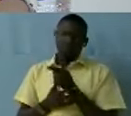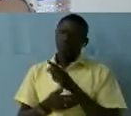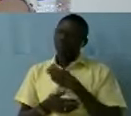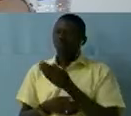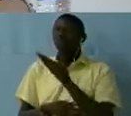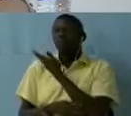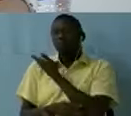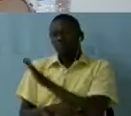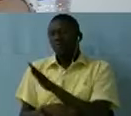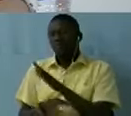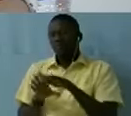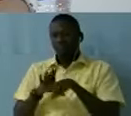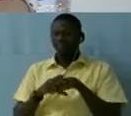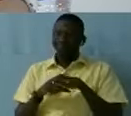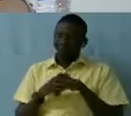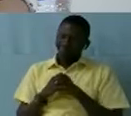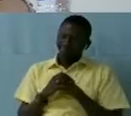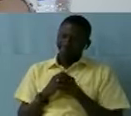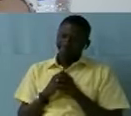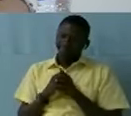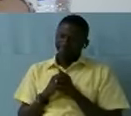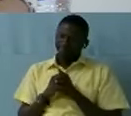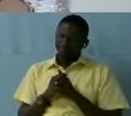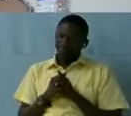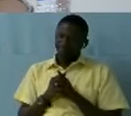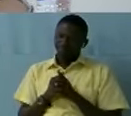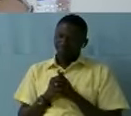left. So,